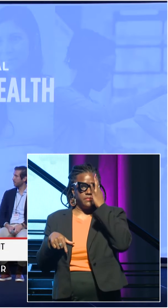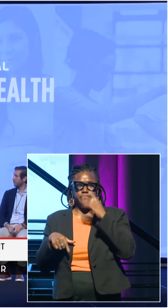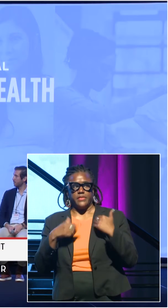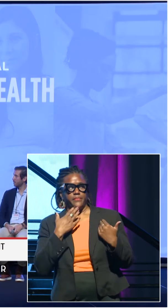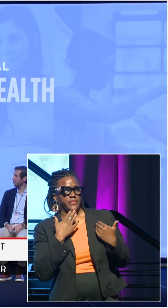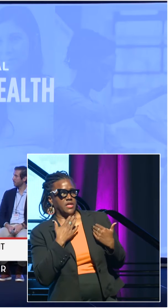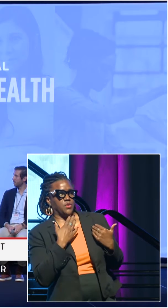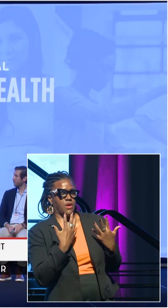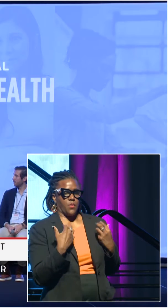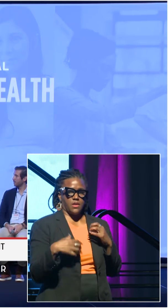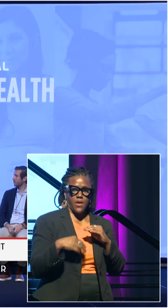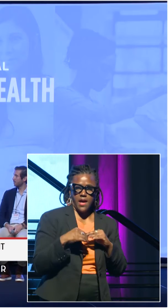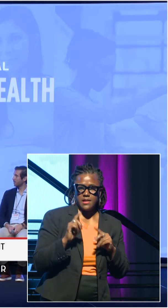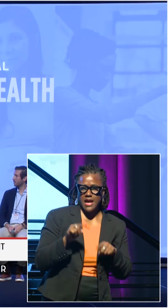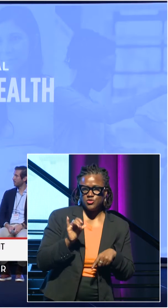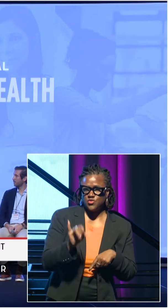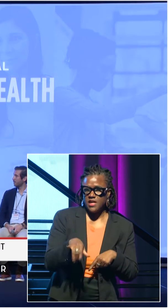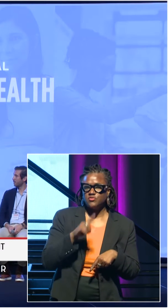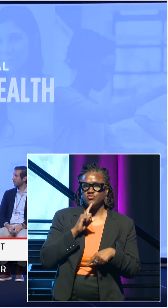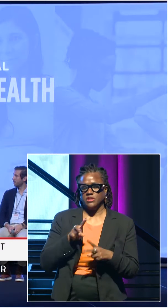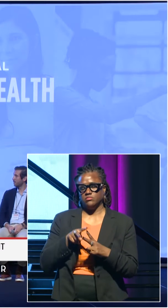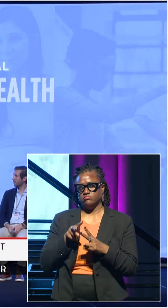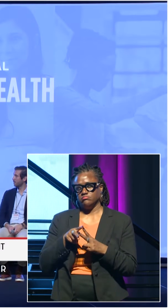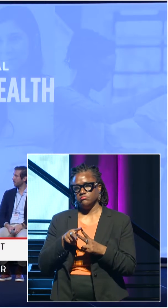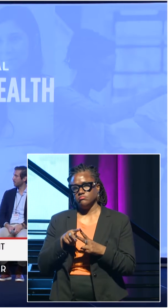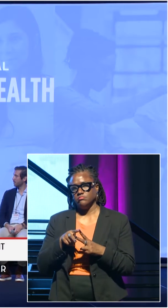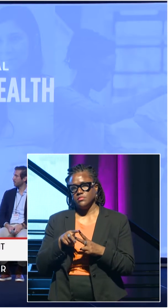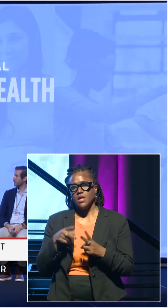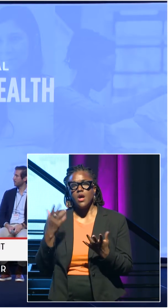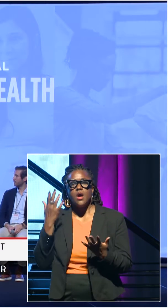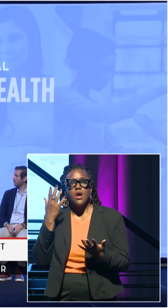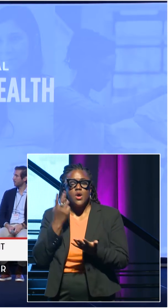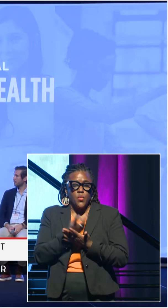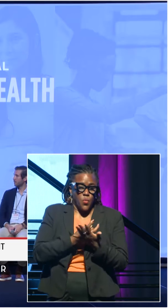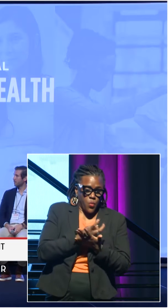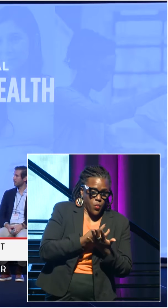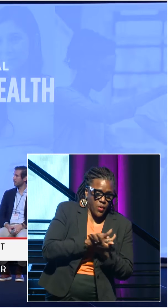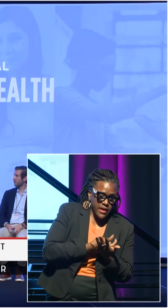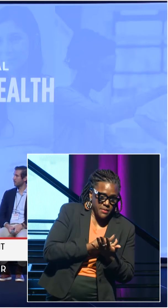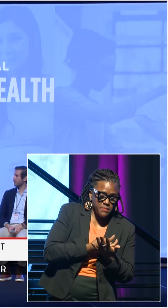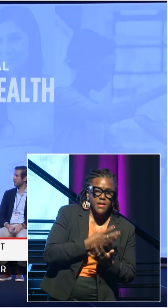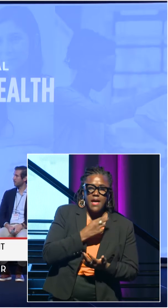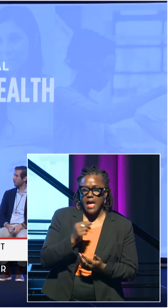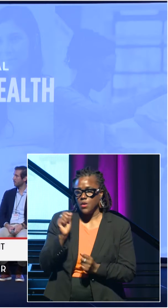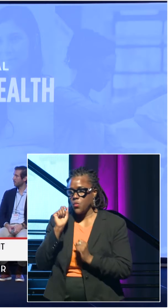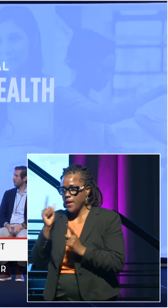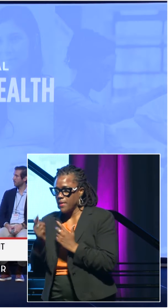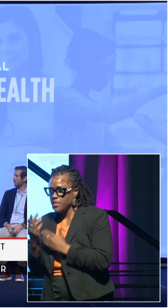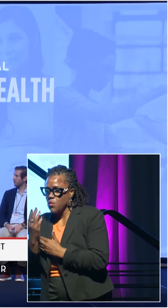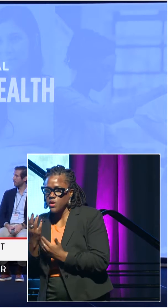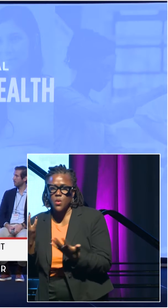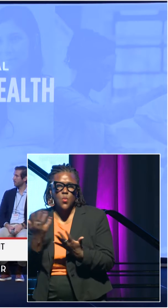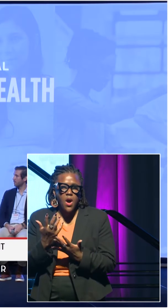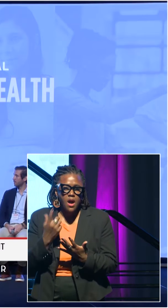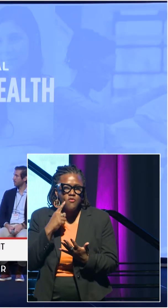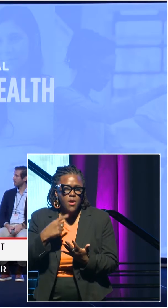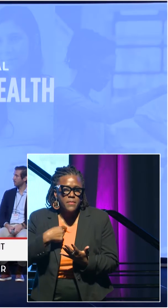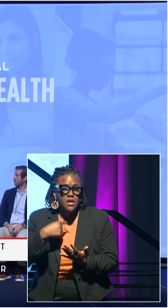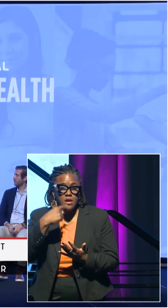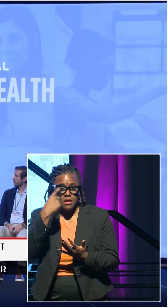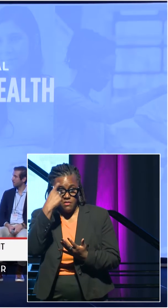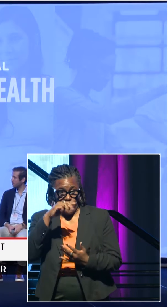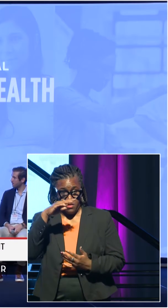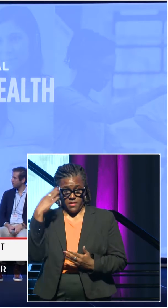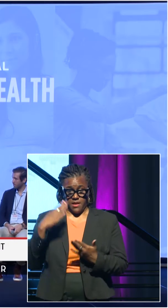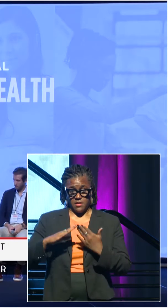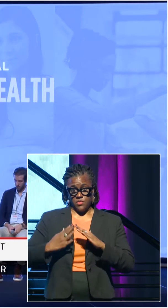Thank you. I'd like to answer that. It's twofold for me, like what keeps me up at night and what wakes me up in the morning, especially for the Black